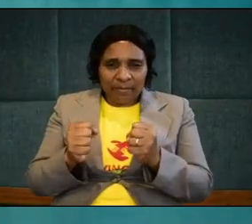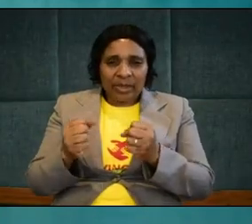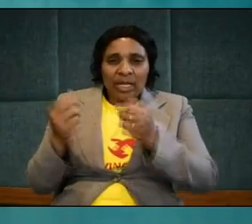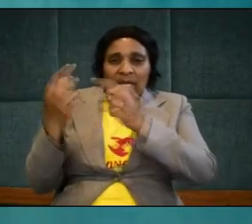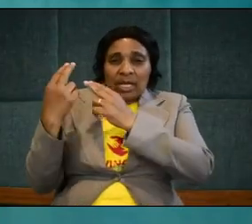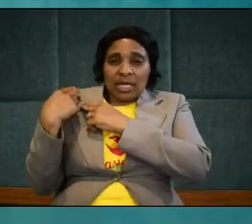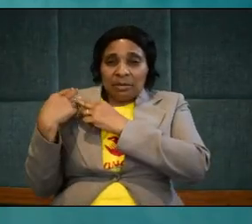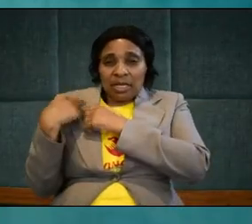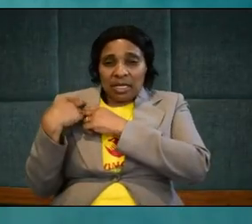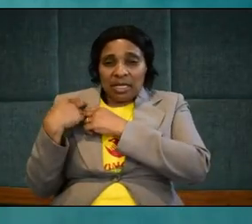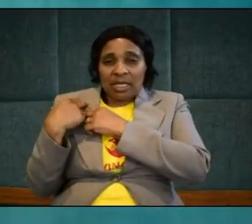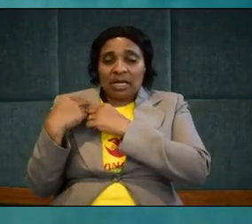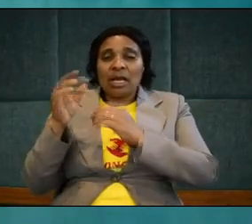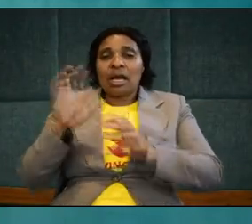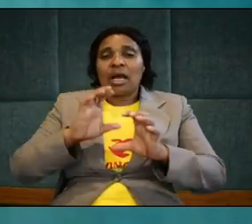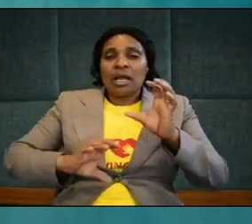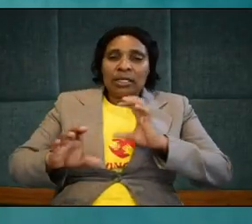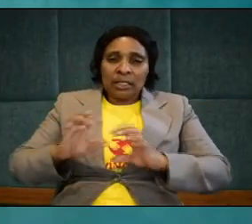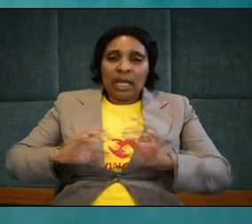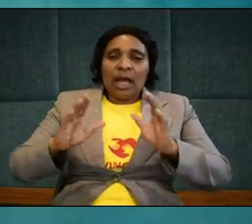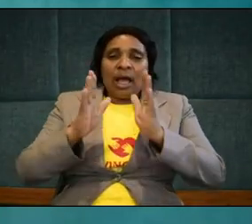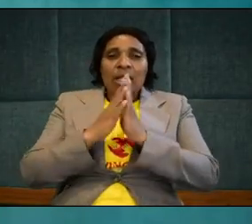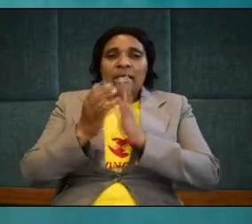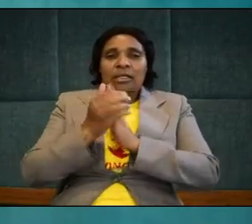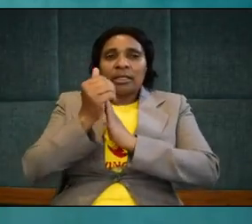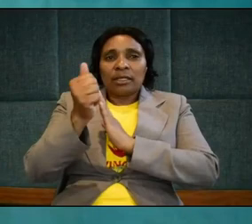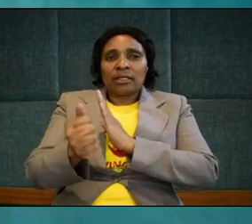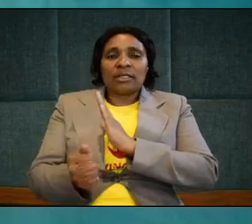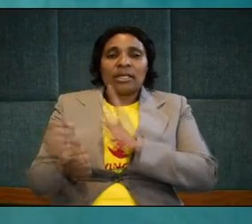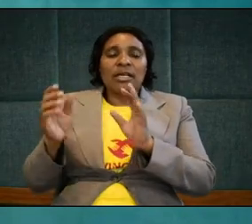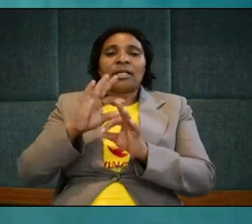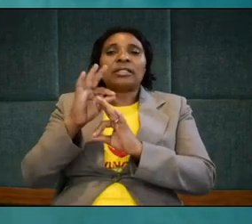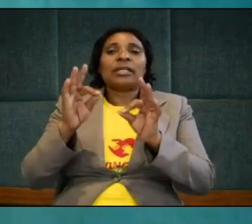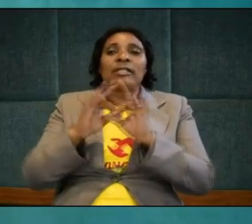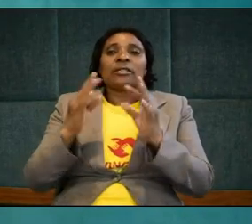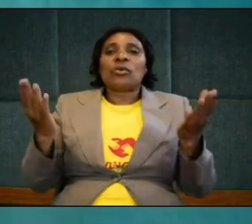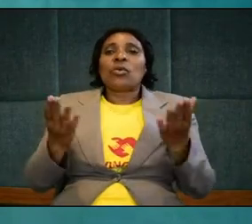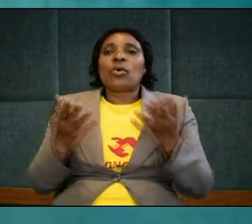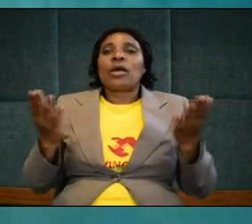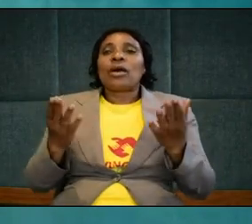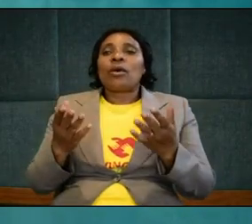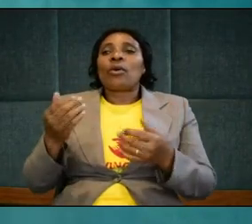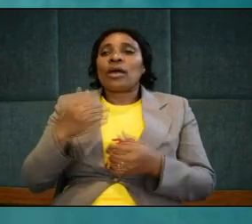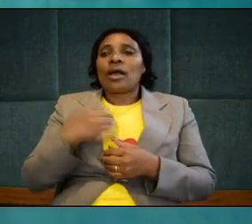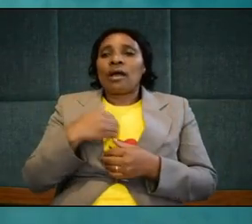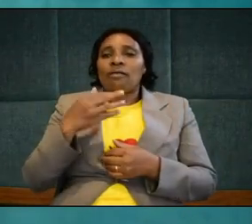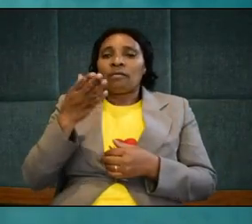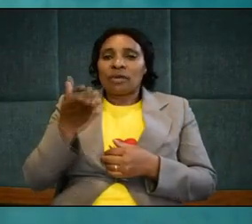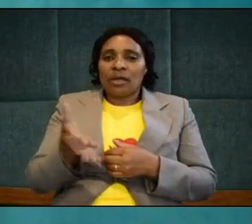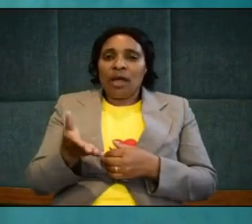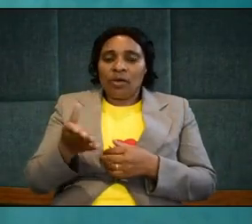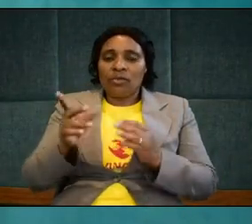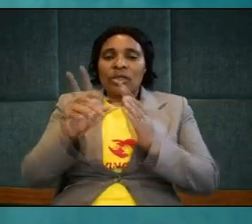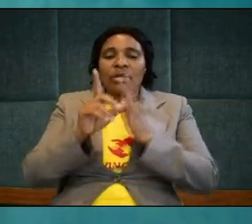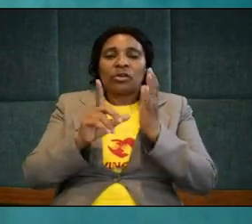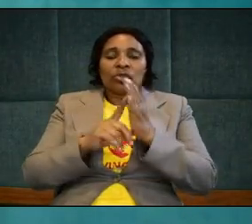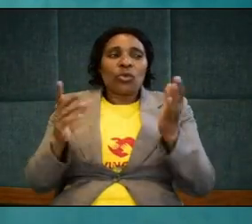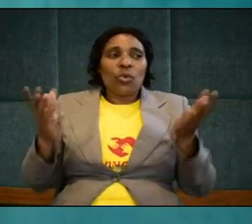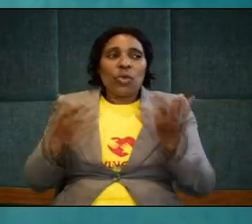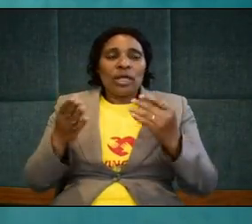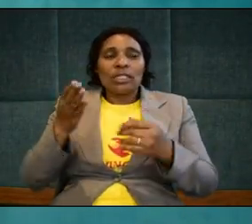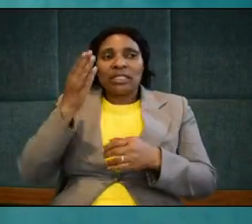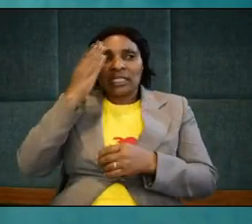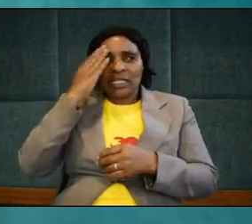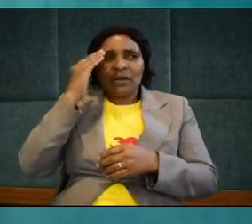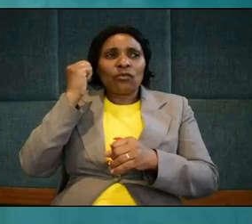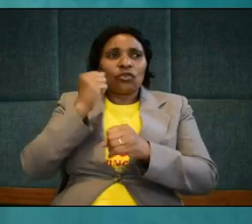ability, character, and integrity. And that's exactly where we are in this lesson, where the Israelites are